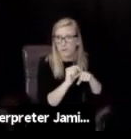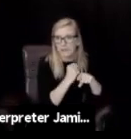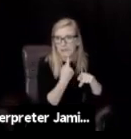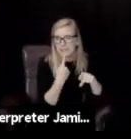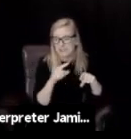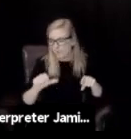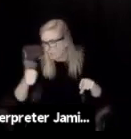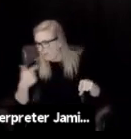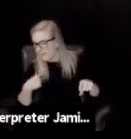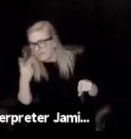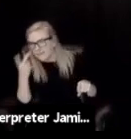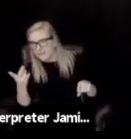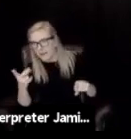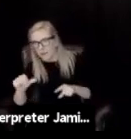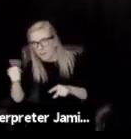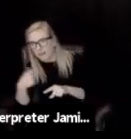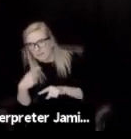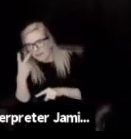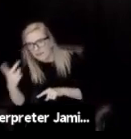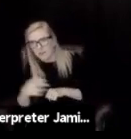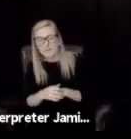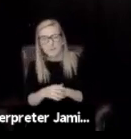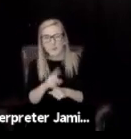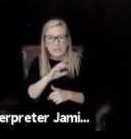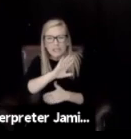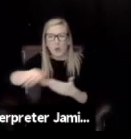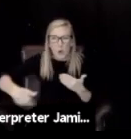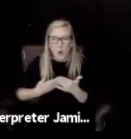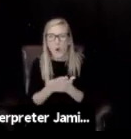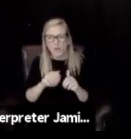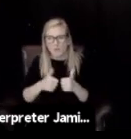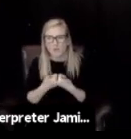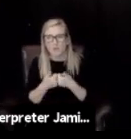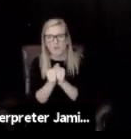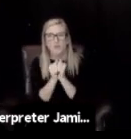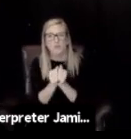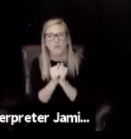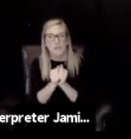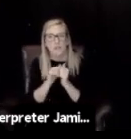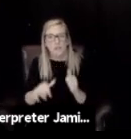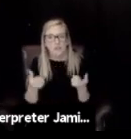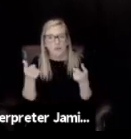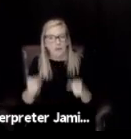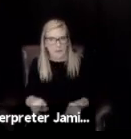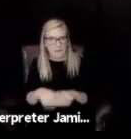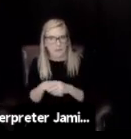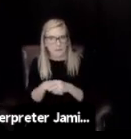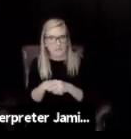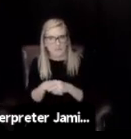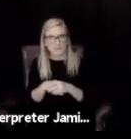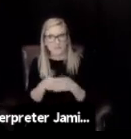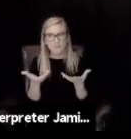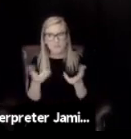else I see, and this is what else I see. So all of these challenges, right, that are happening, and let me be